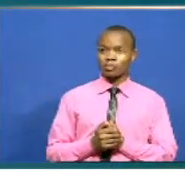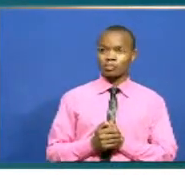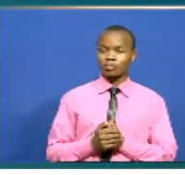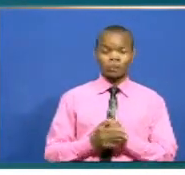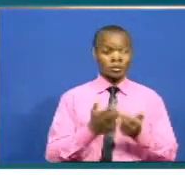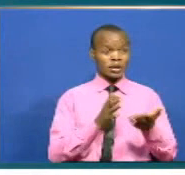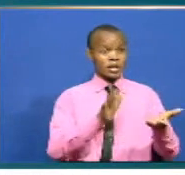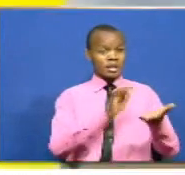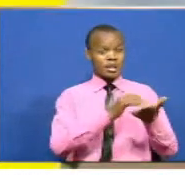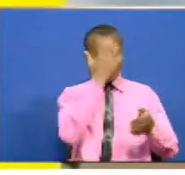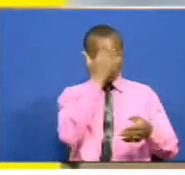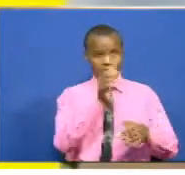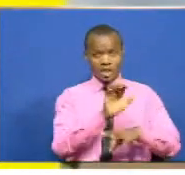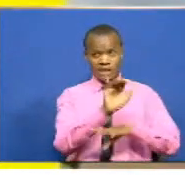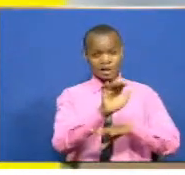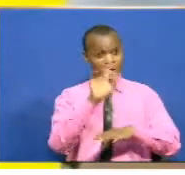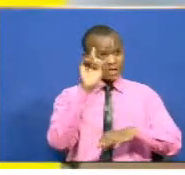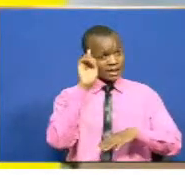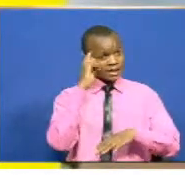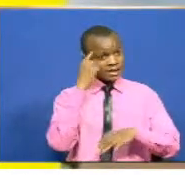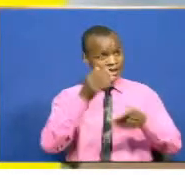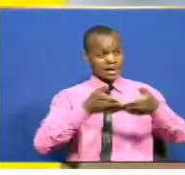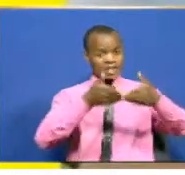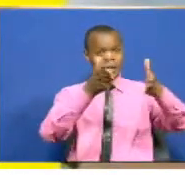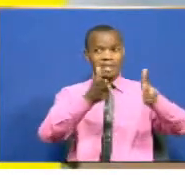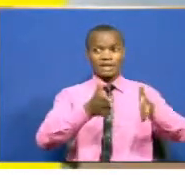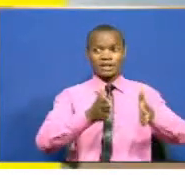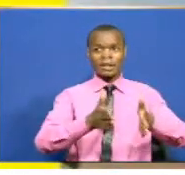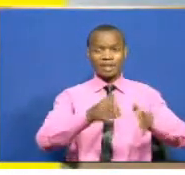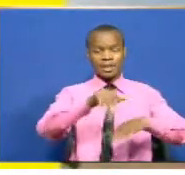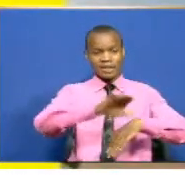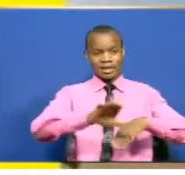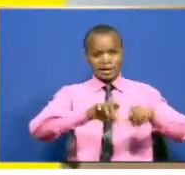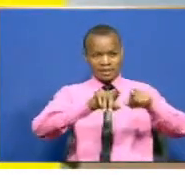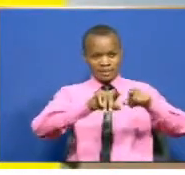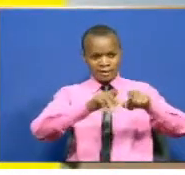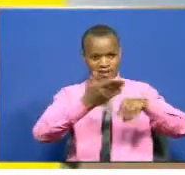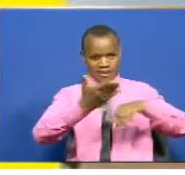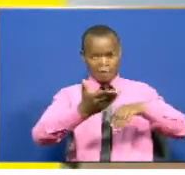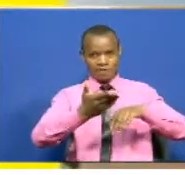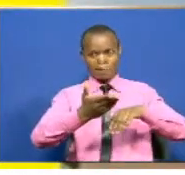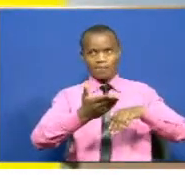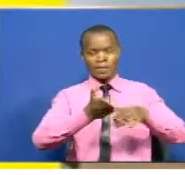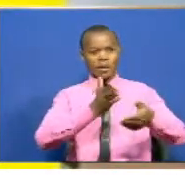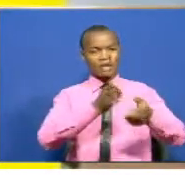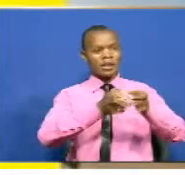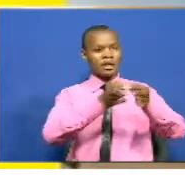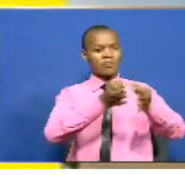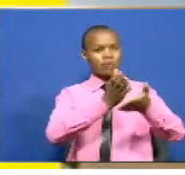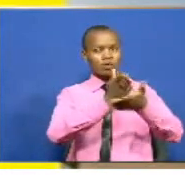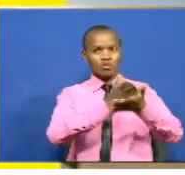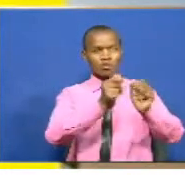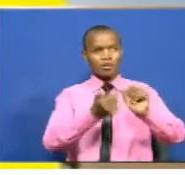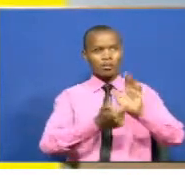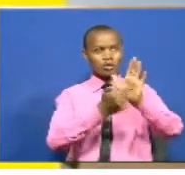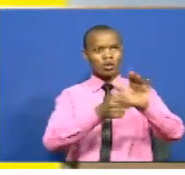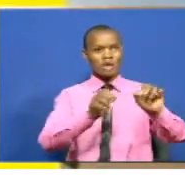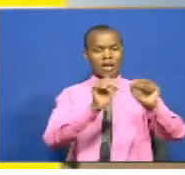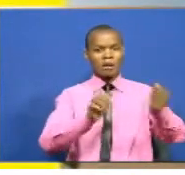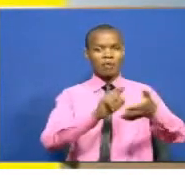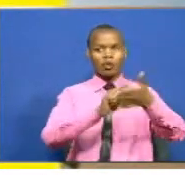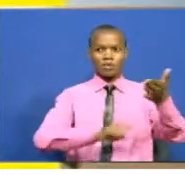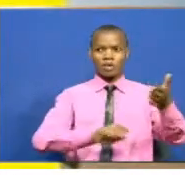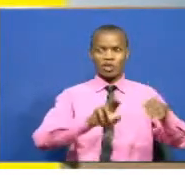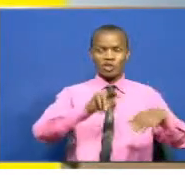is why I'm asking you, what do you think as a leader coming from that region, which replicates what is happening in other regions across the northeastern